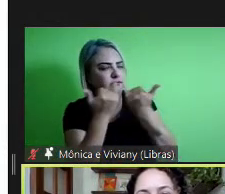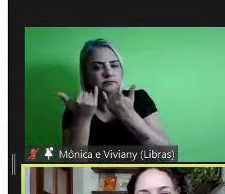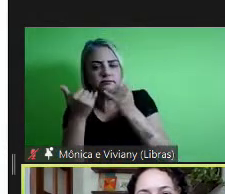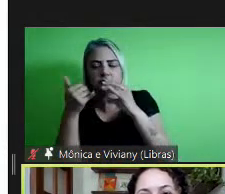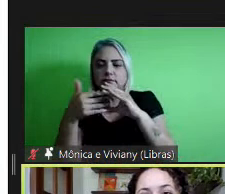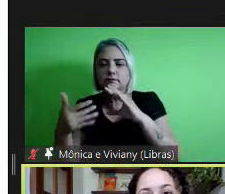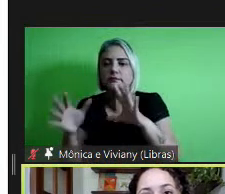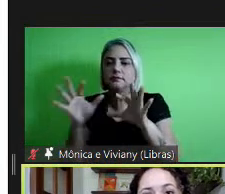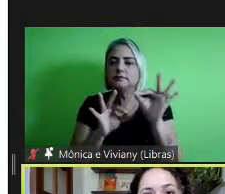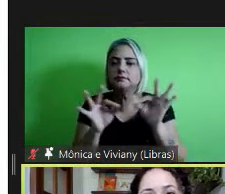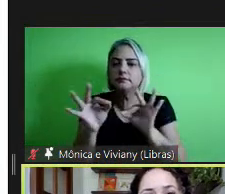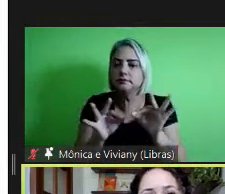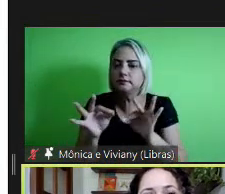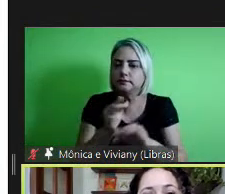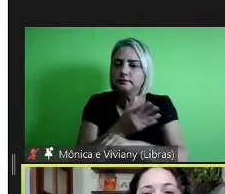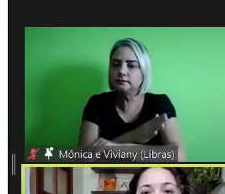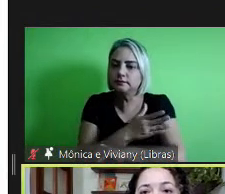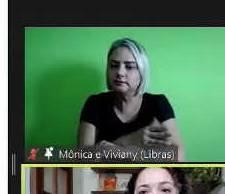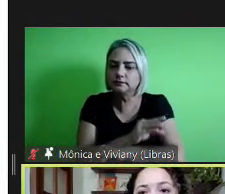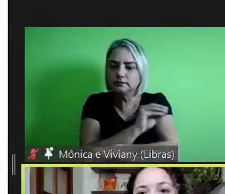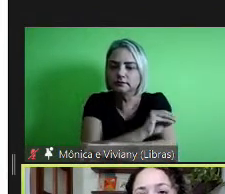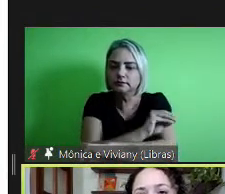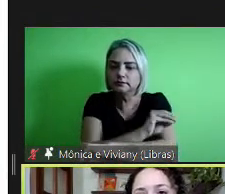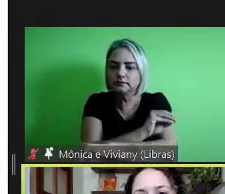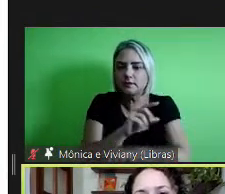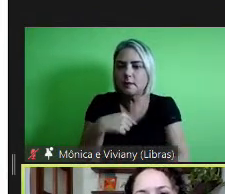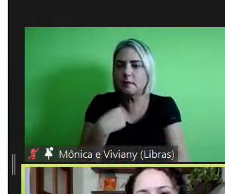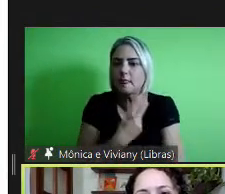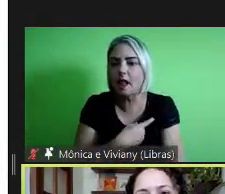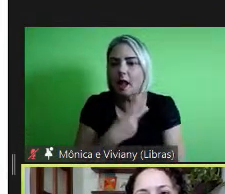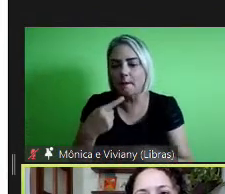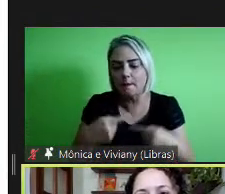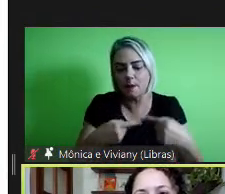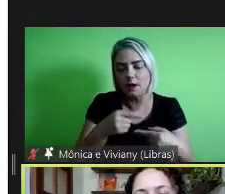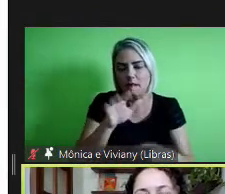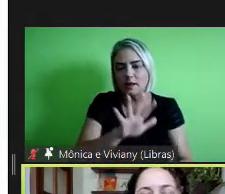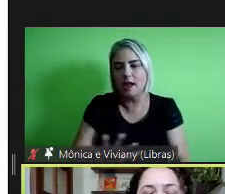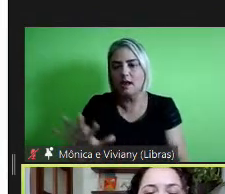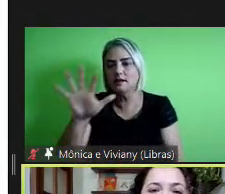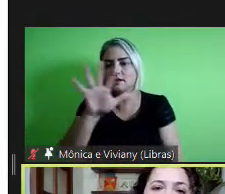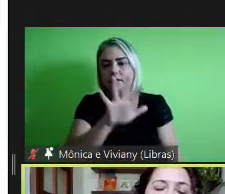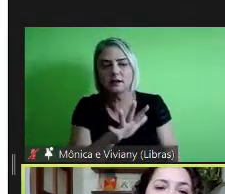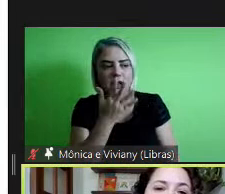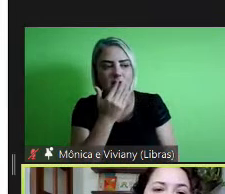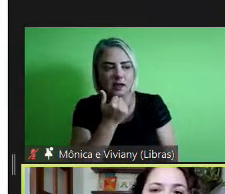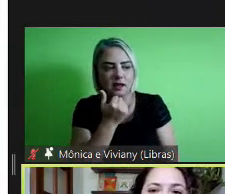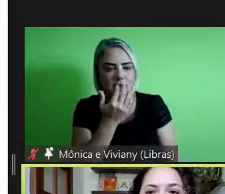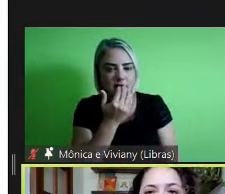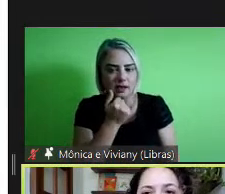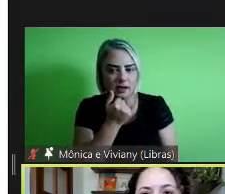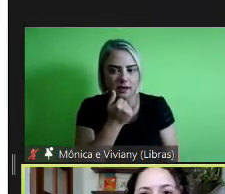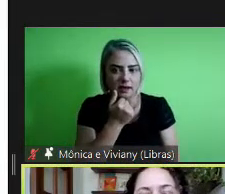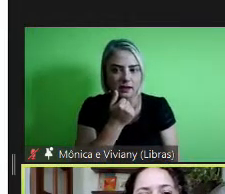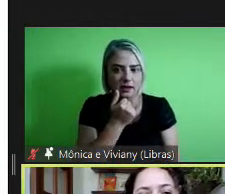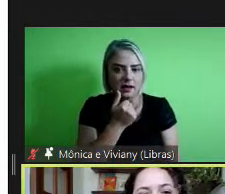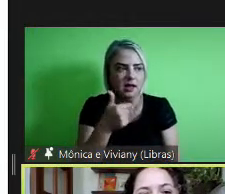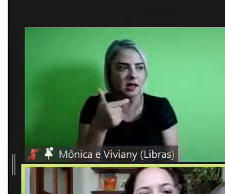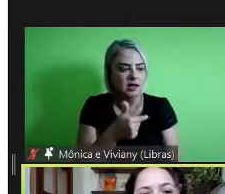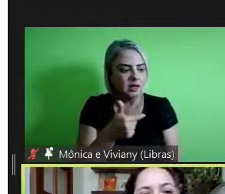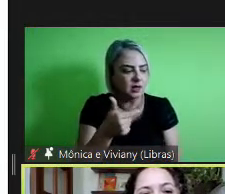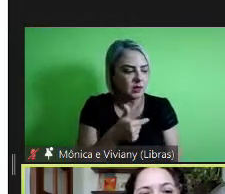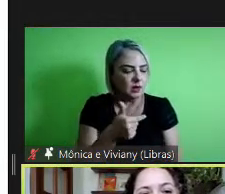the information and characteristics to organize their practices and care. Our national policy